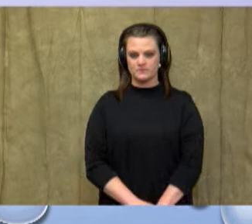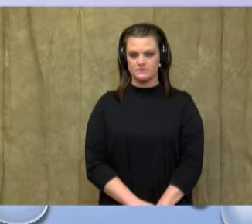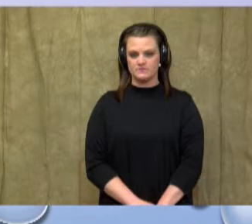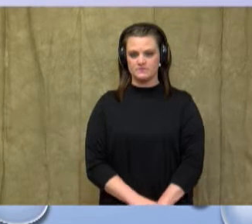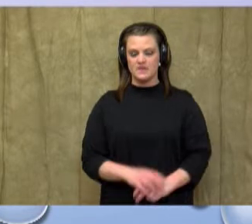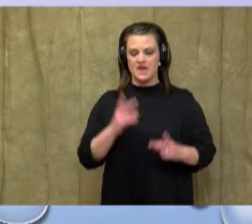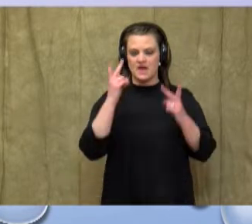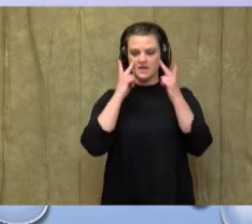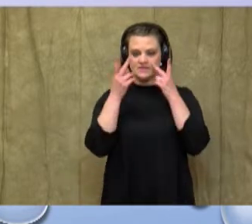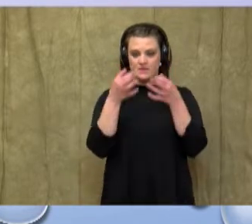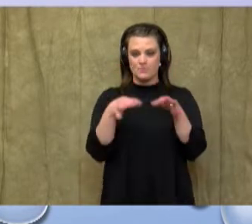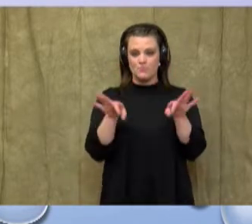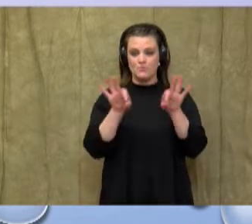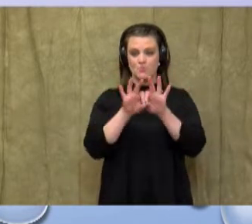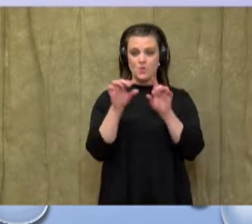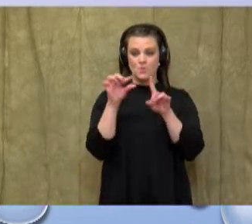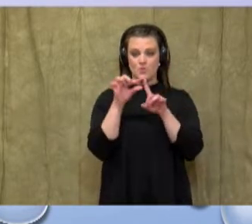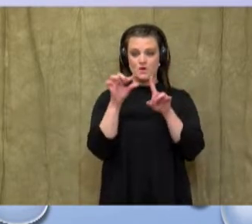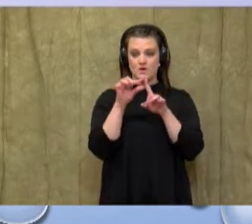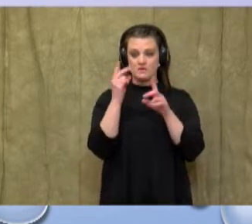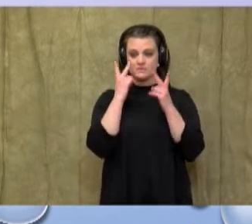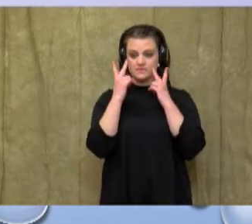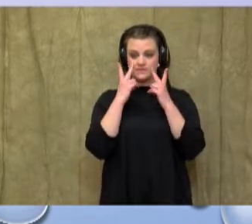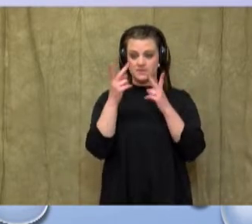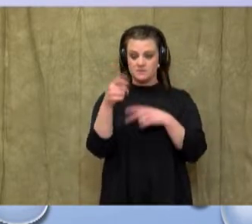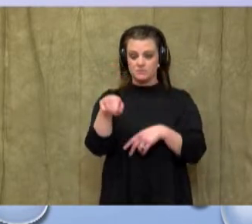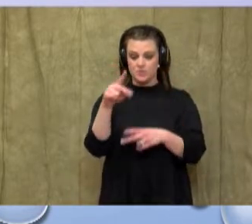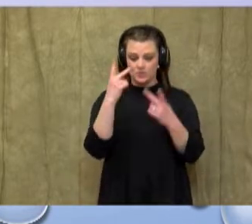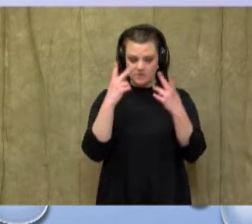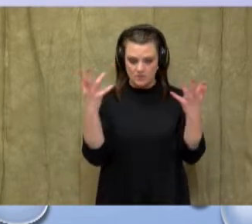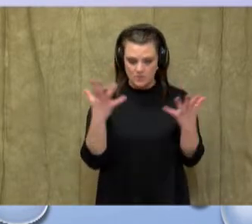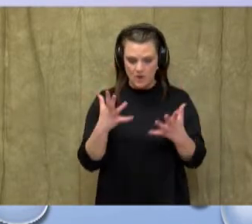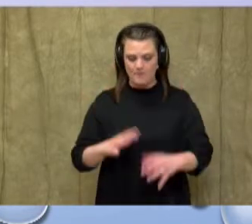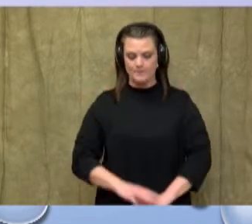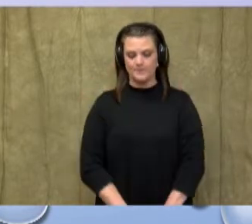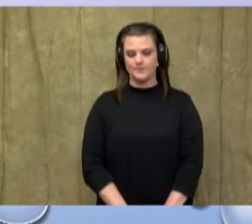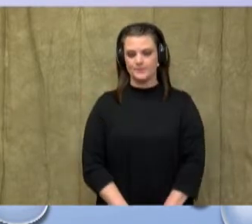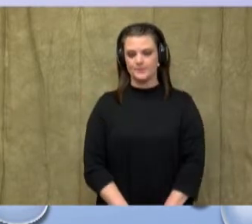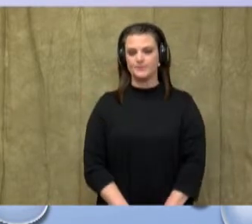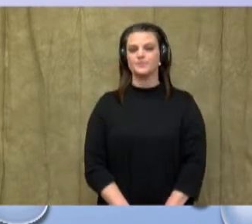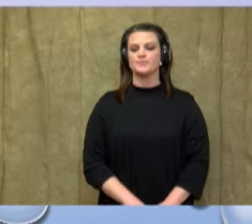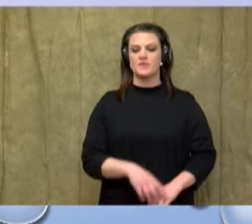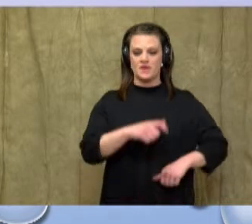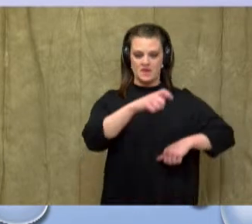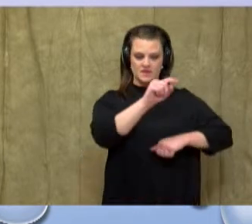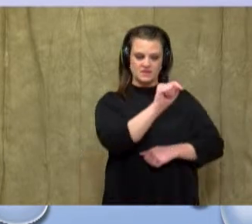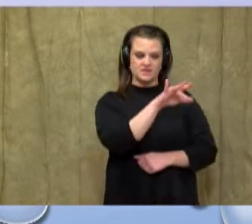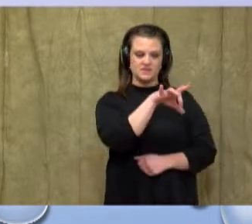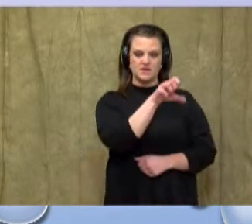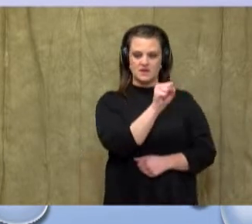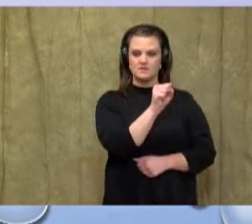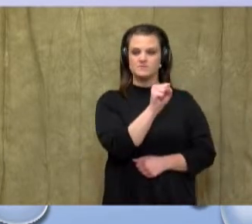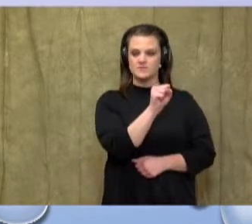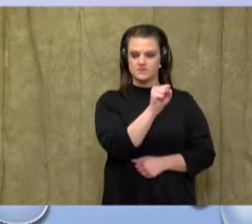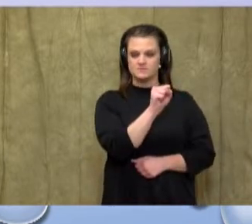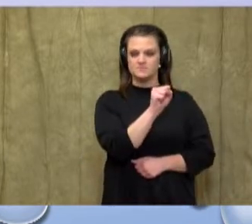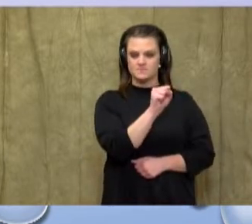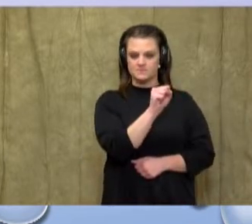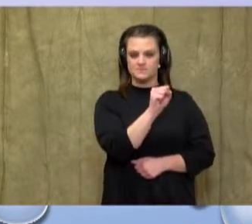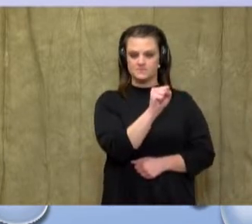I see keywords. What are keywords that you see? You see times,